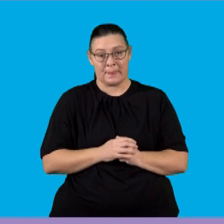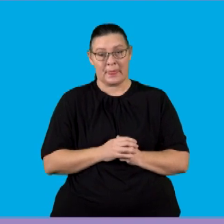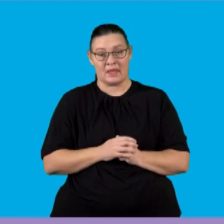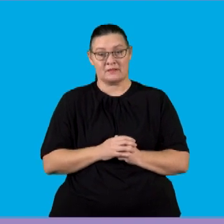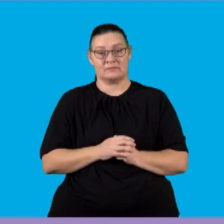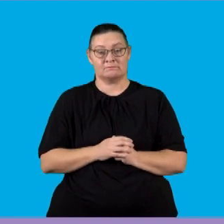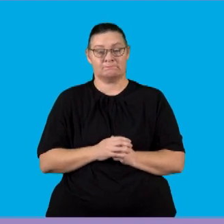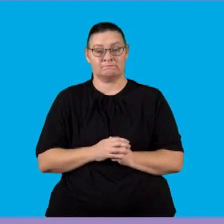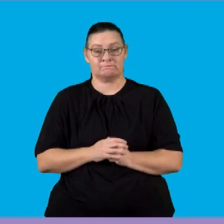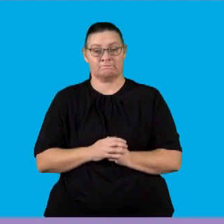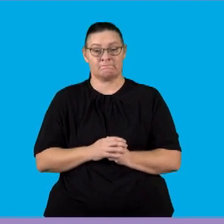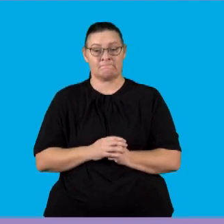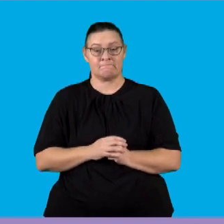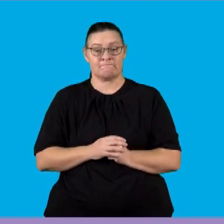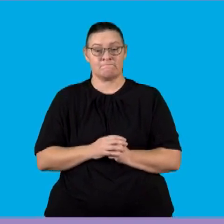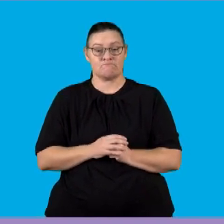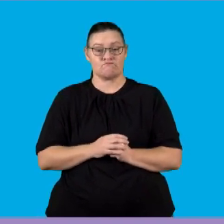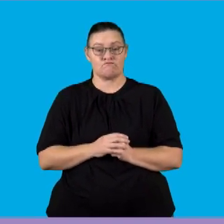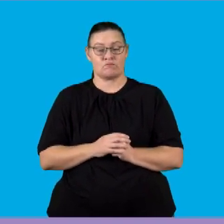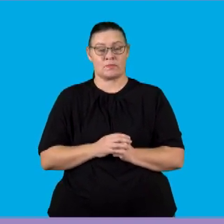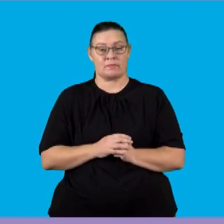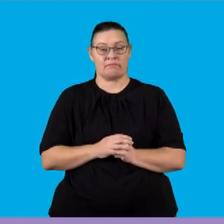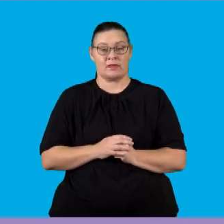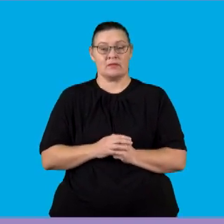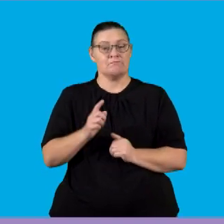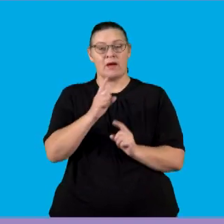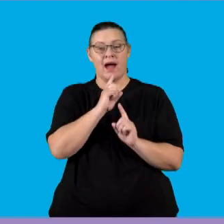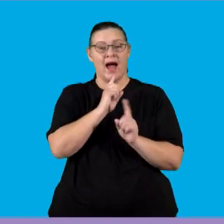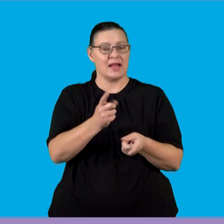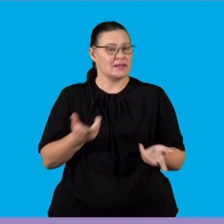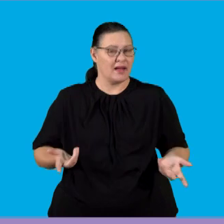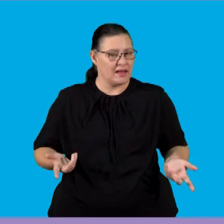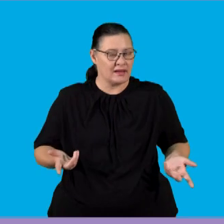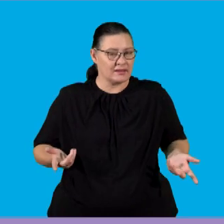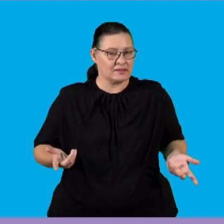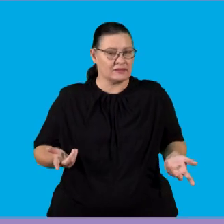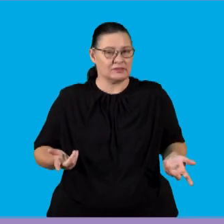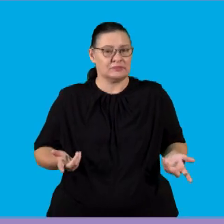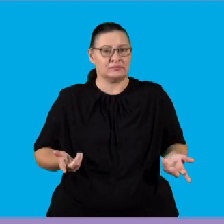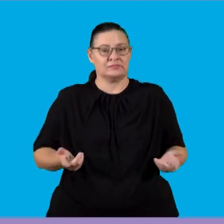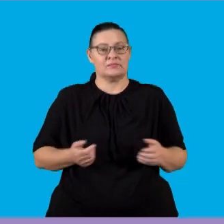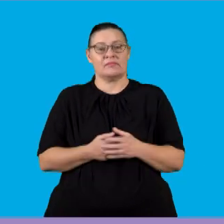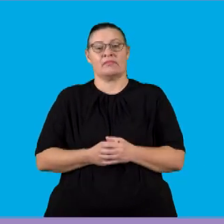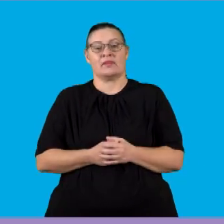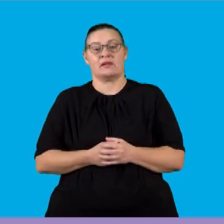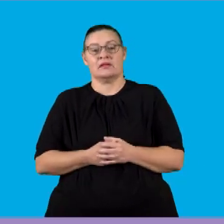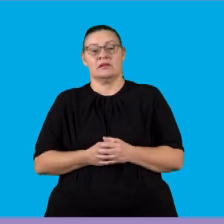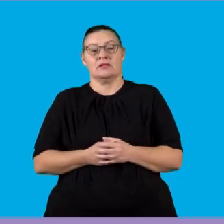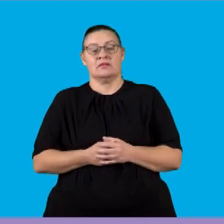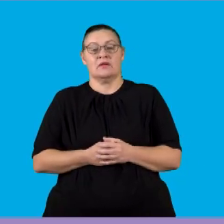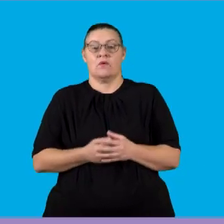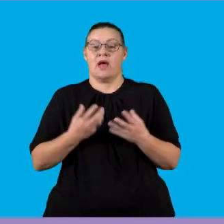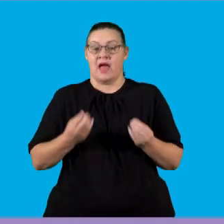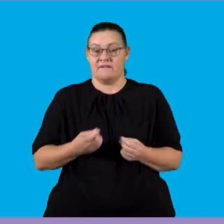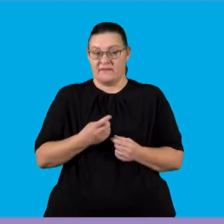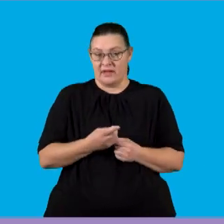and lastly multiplied by 10. So what is that answer going to look like there? So if